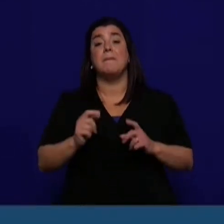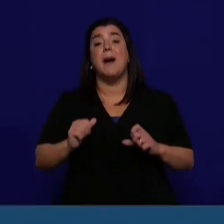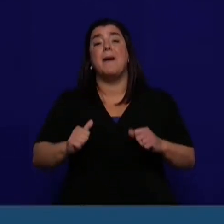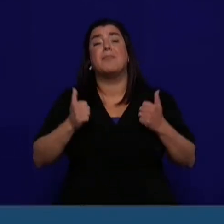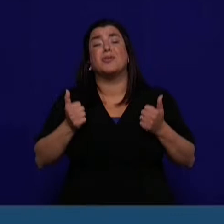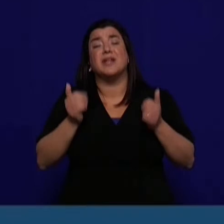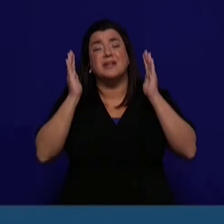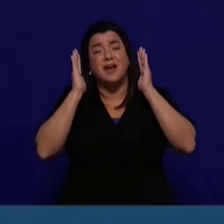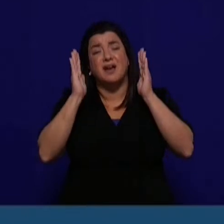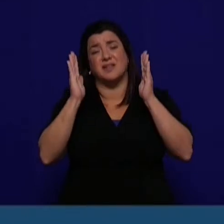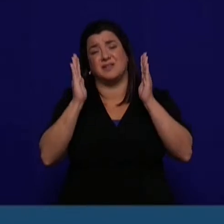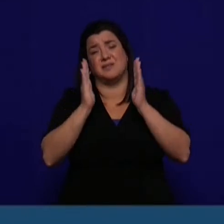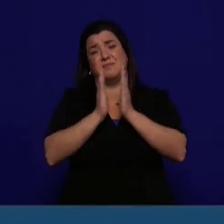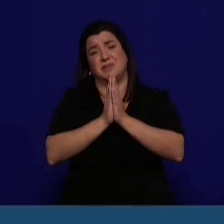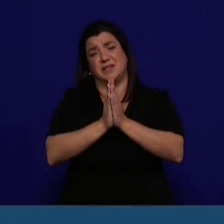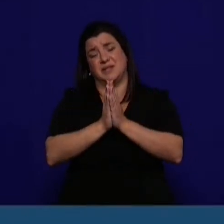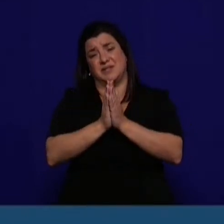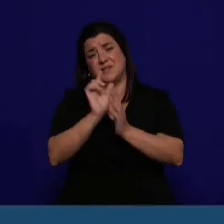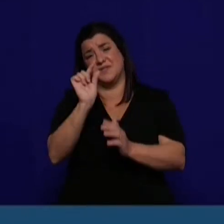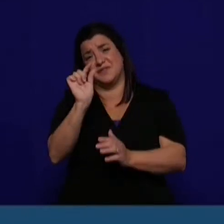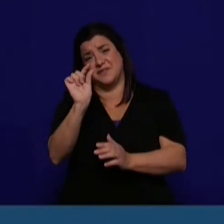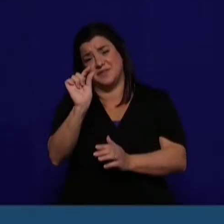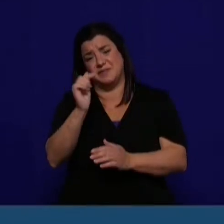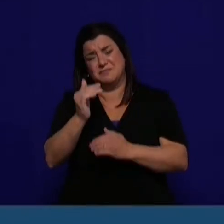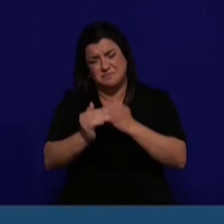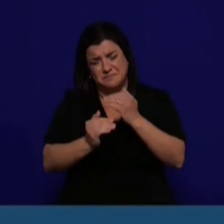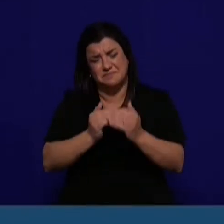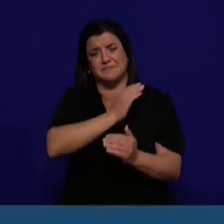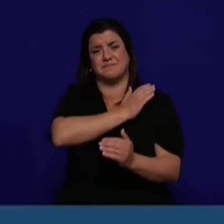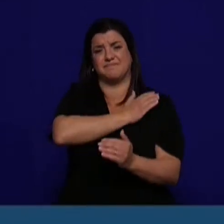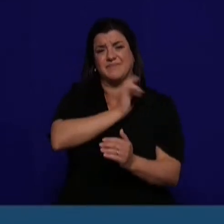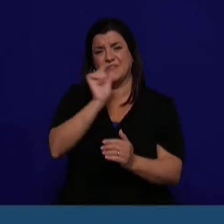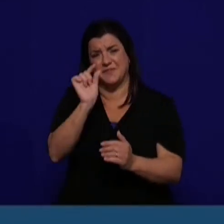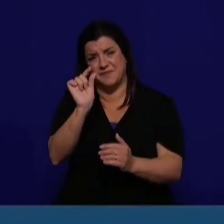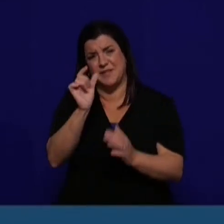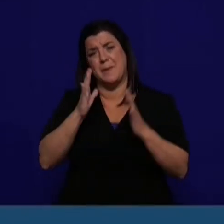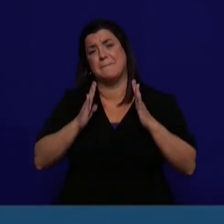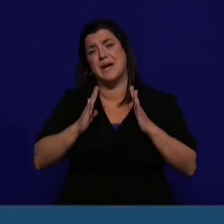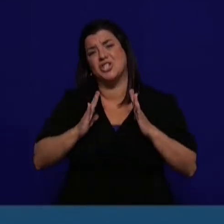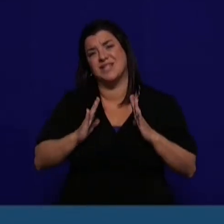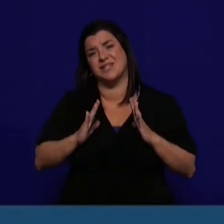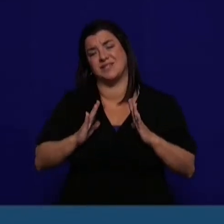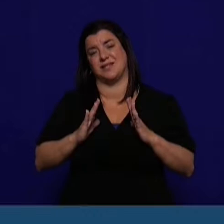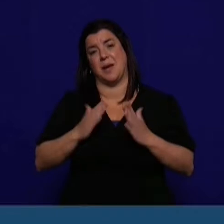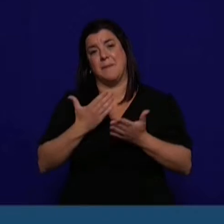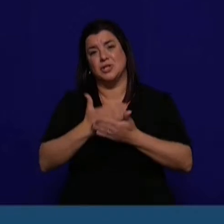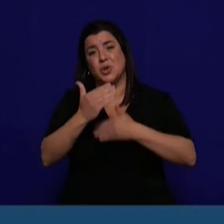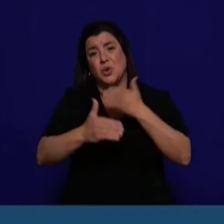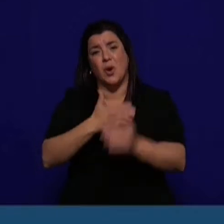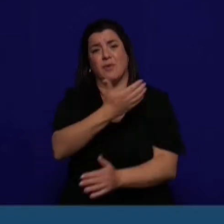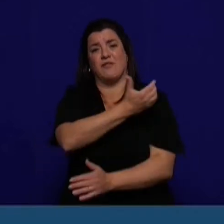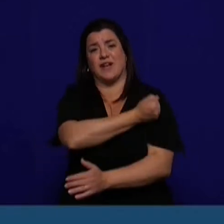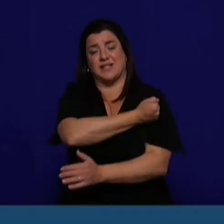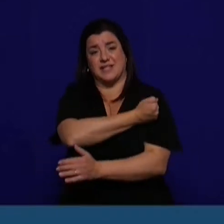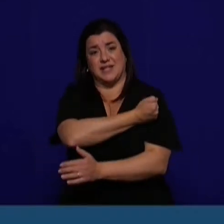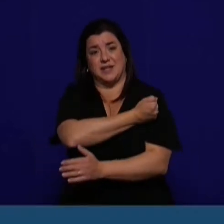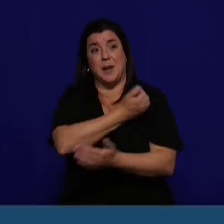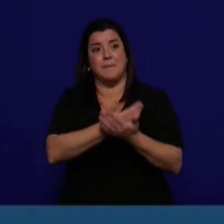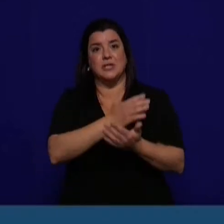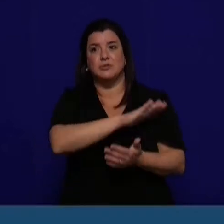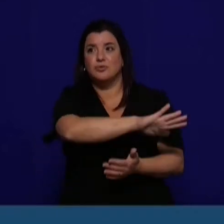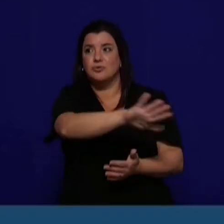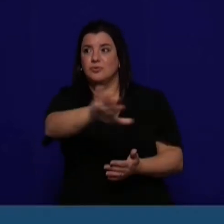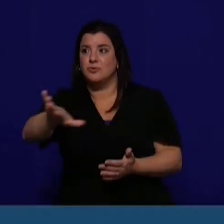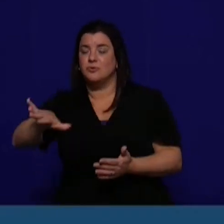Nagħmlu dan ftit sagrifiċċju ħalli bekk sakemm aħna jirnexxinna nlaqmu iktar nies u nibnu iktar fil-immunità fil-popolazzjoni